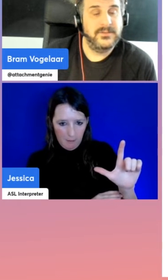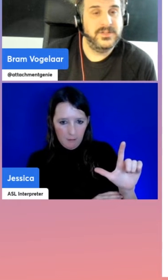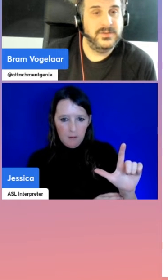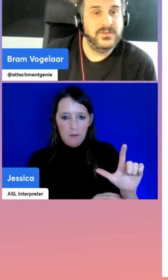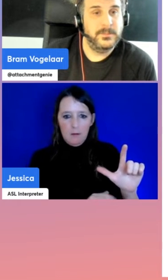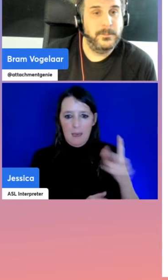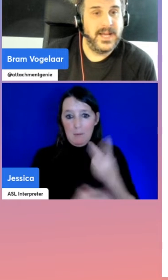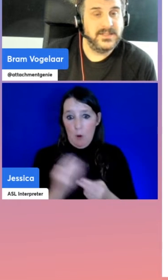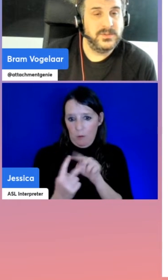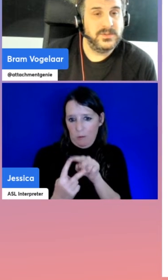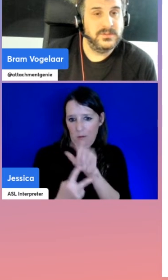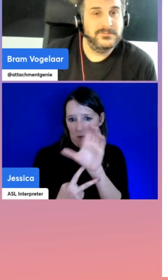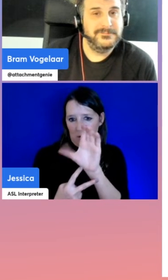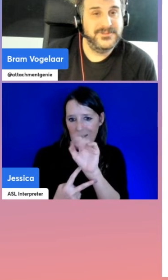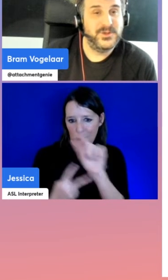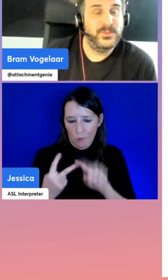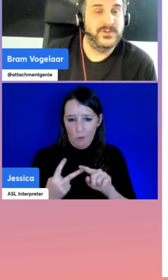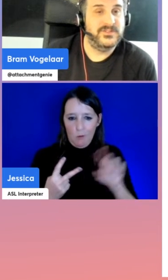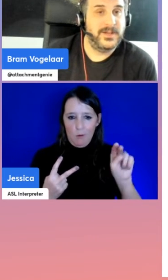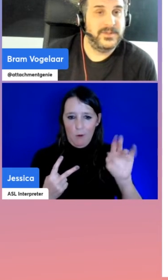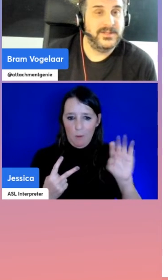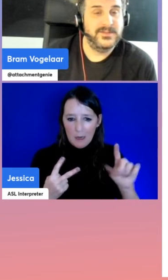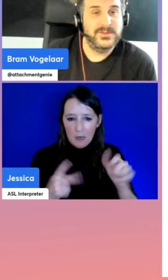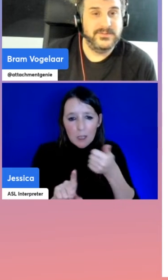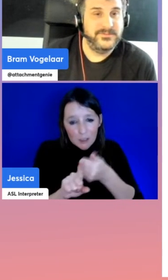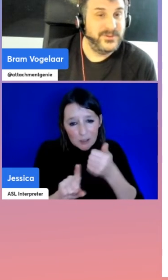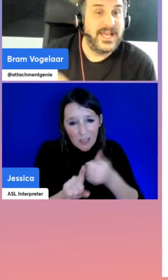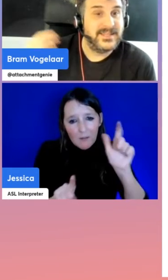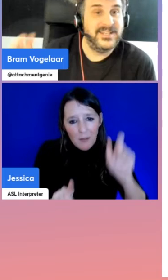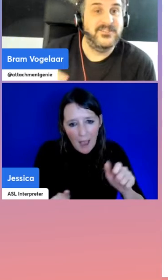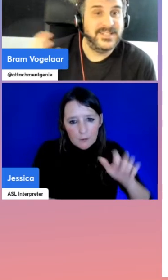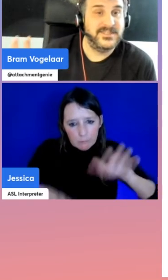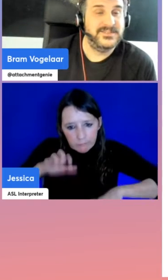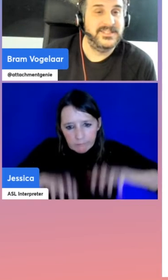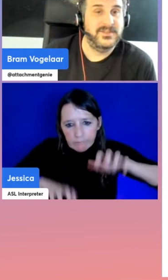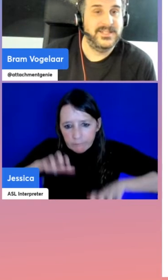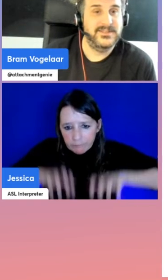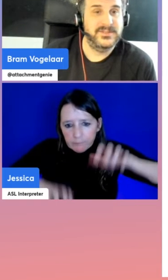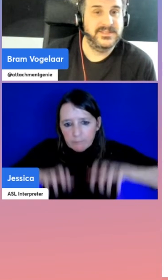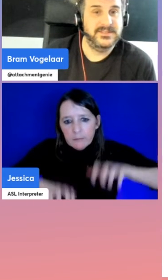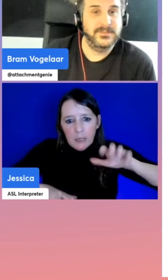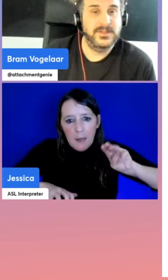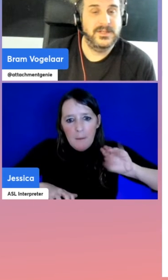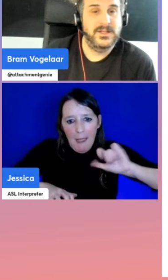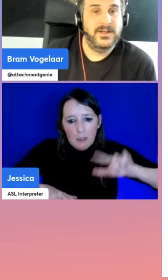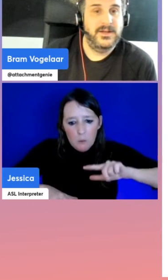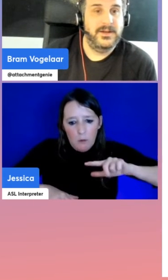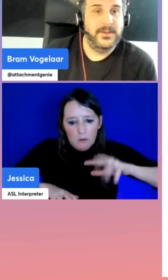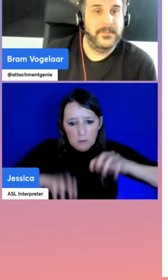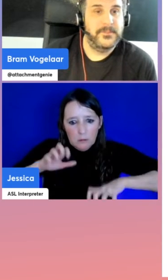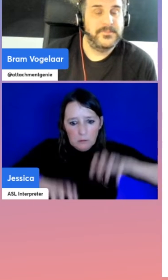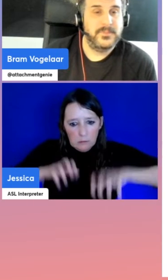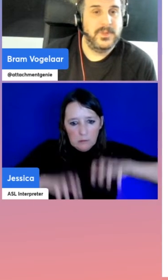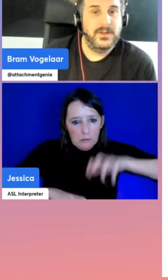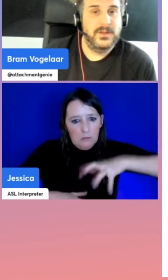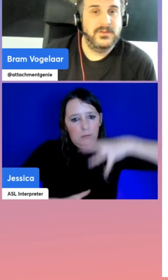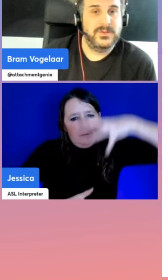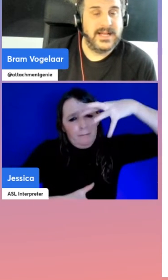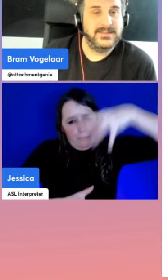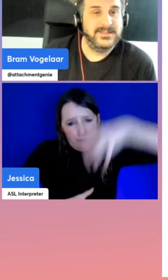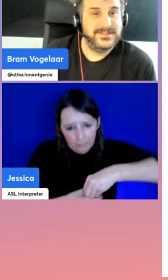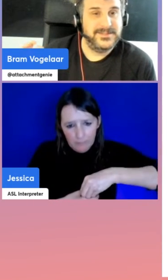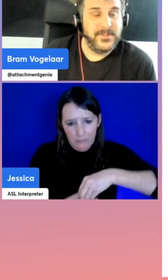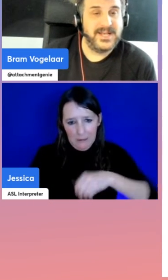going to have to do some manual sort of bootstrapping to get that original secret into your system.